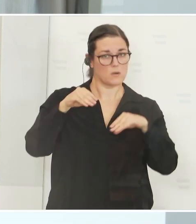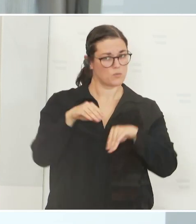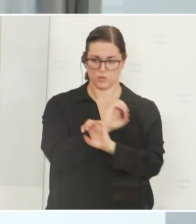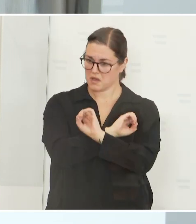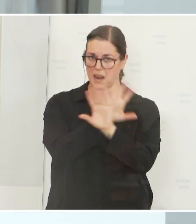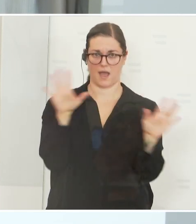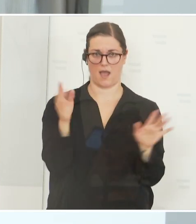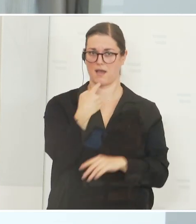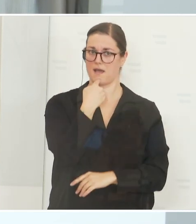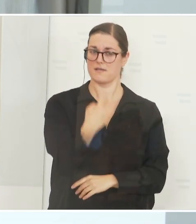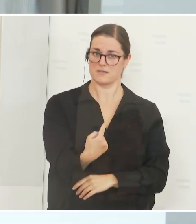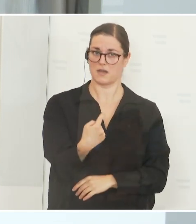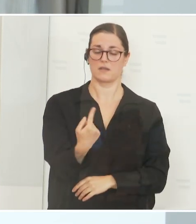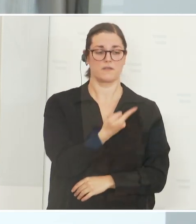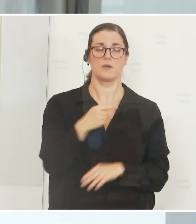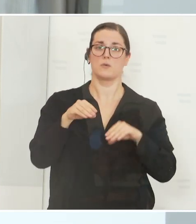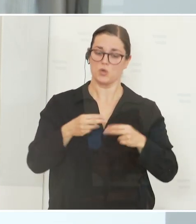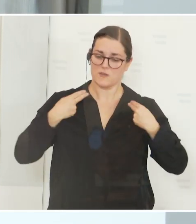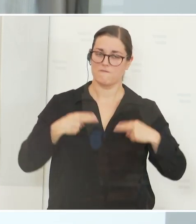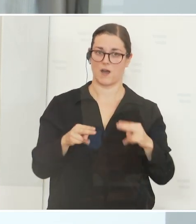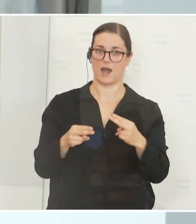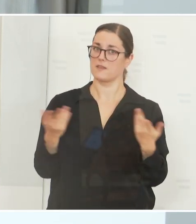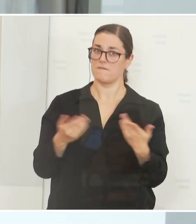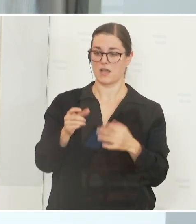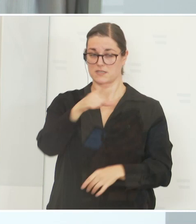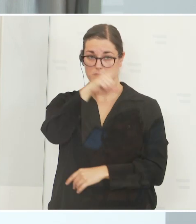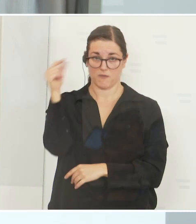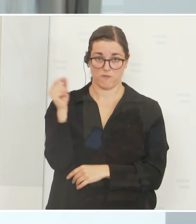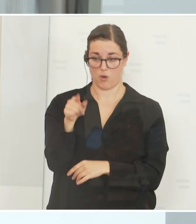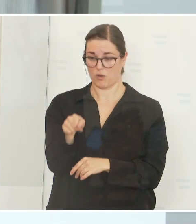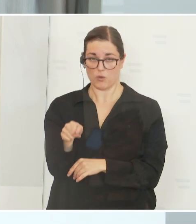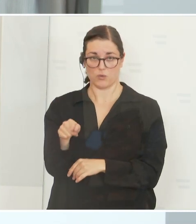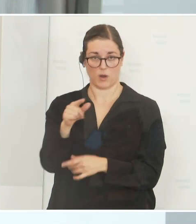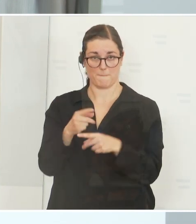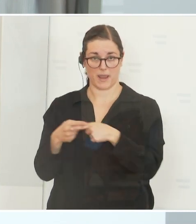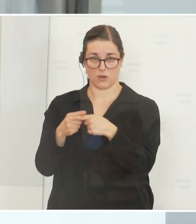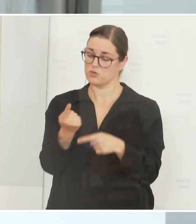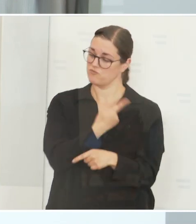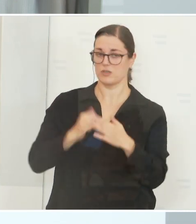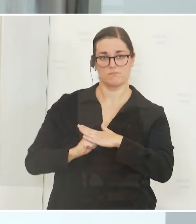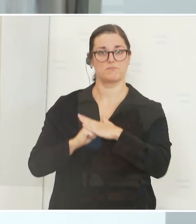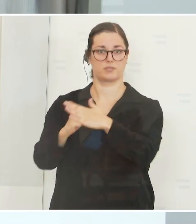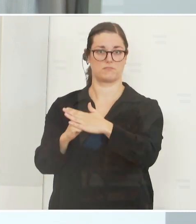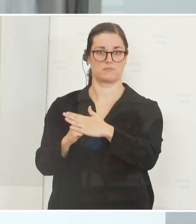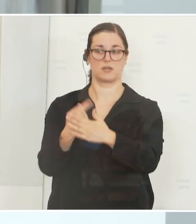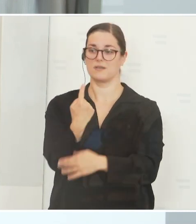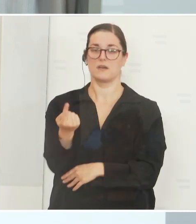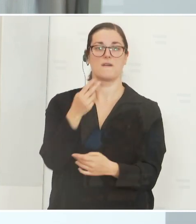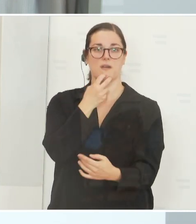clear that we continue to stand by the people of Belarus and their democratic